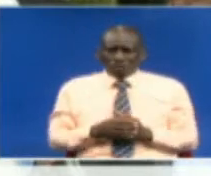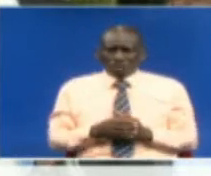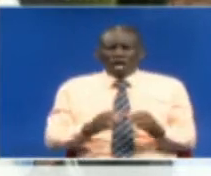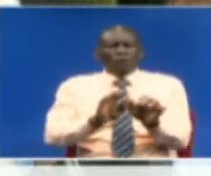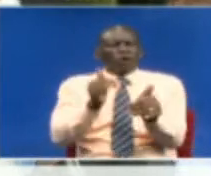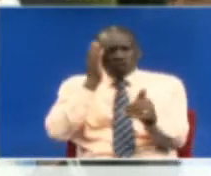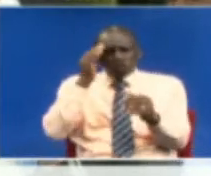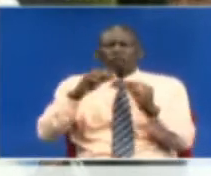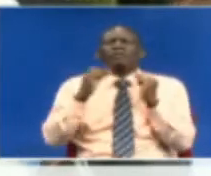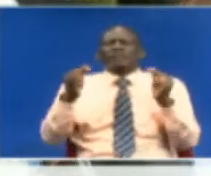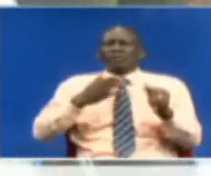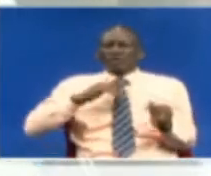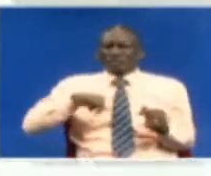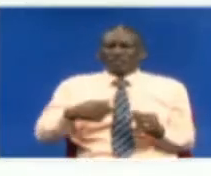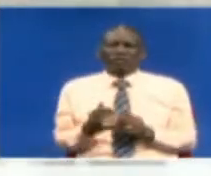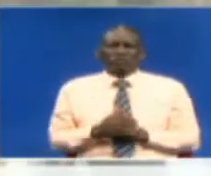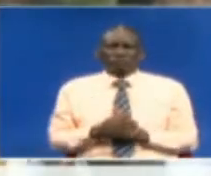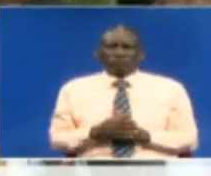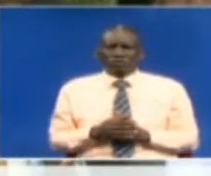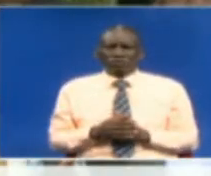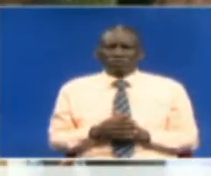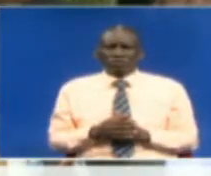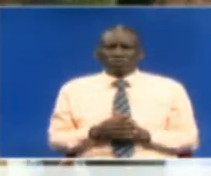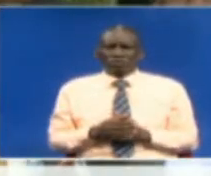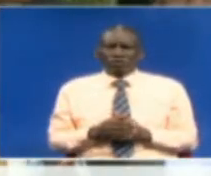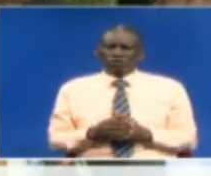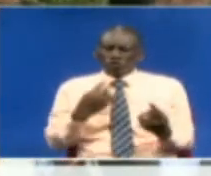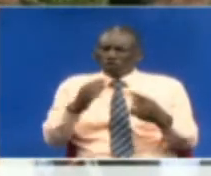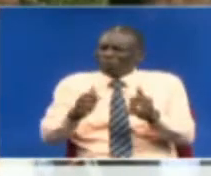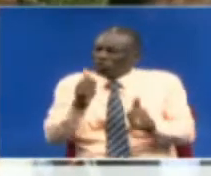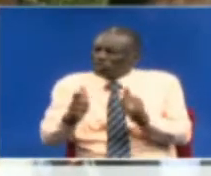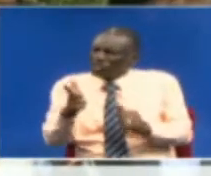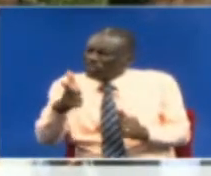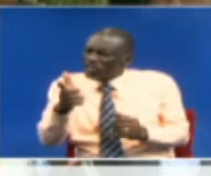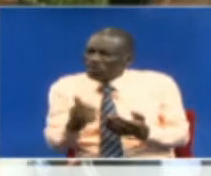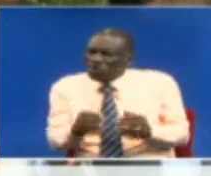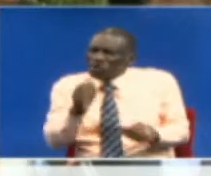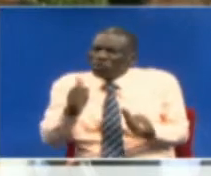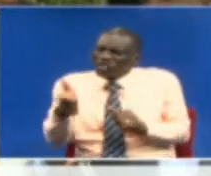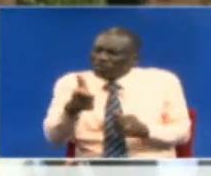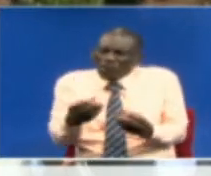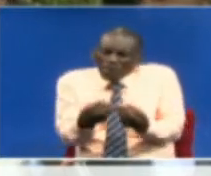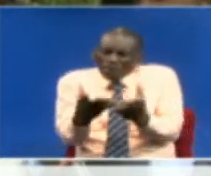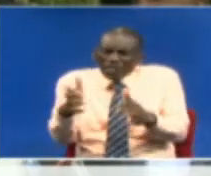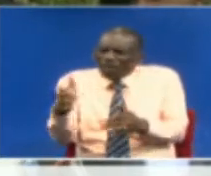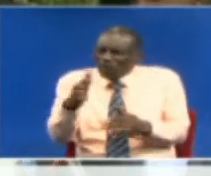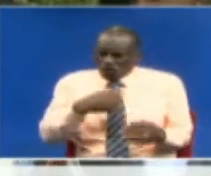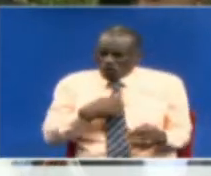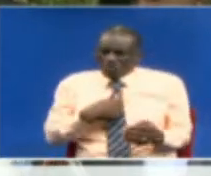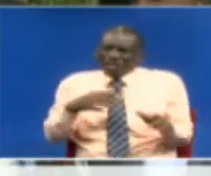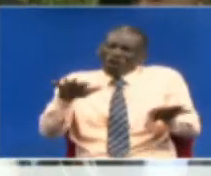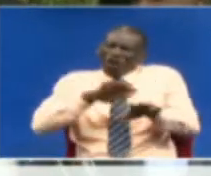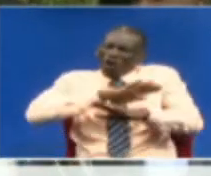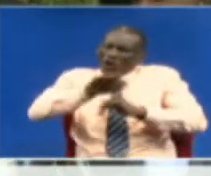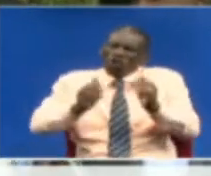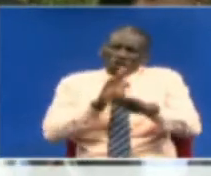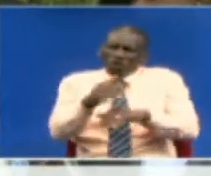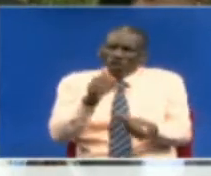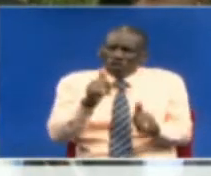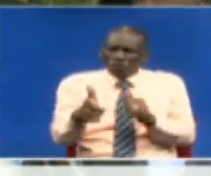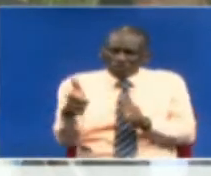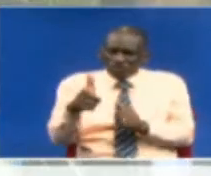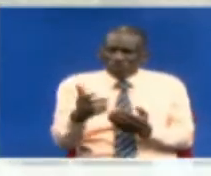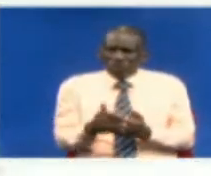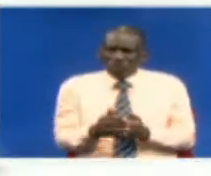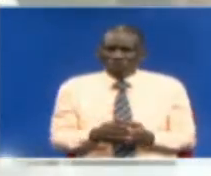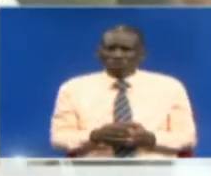pastor actually. Which video are we talking of? Which one? There are so many videos of me everywhere. I was all over the news